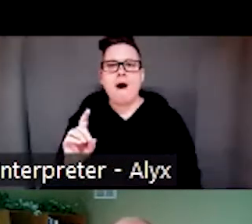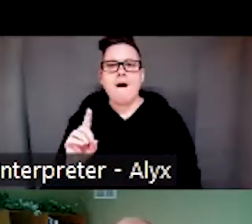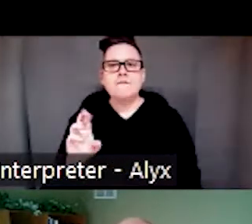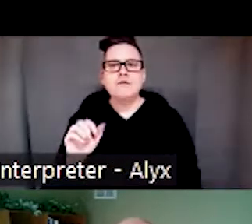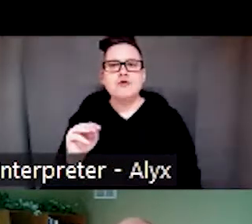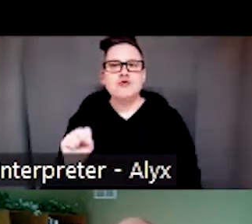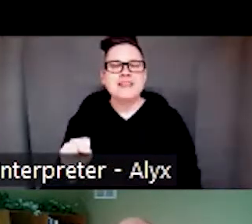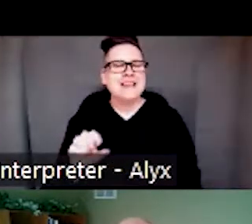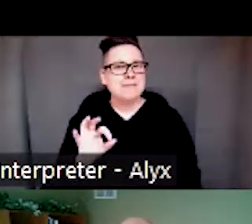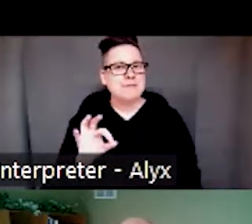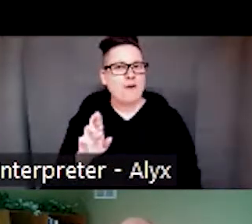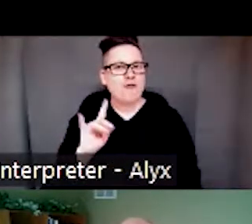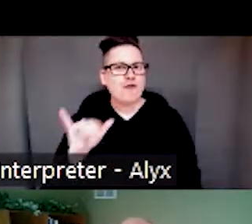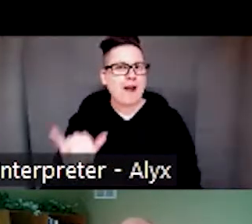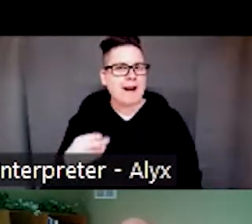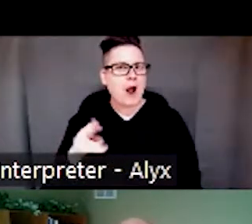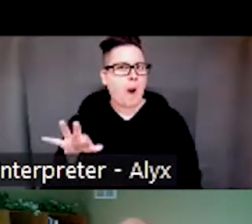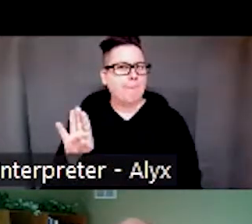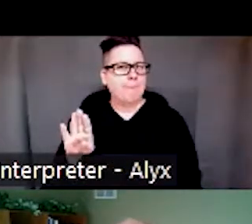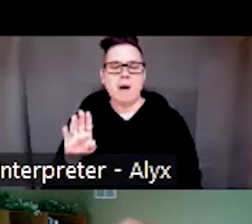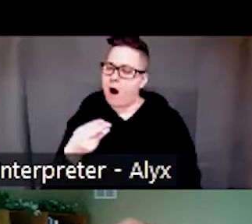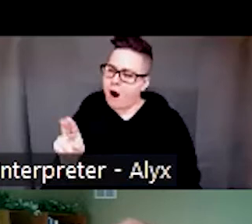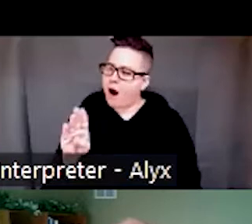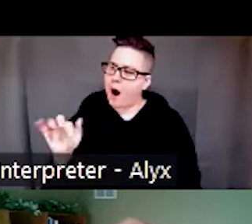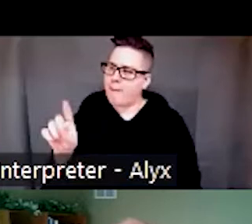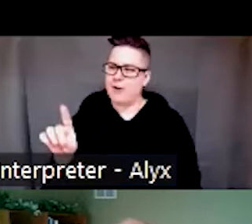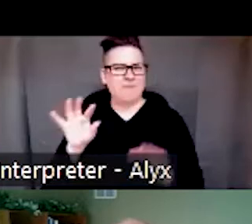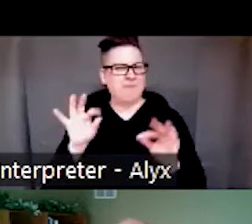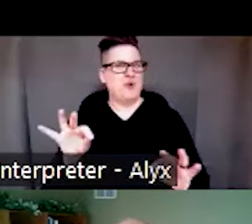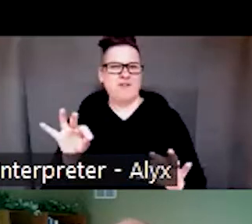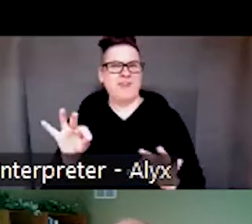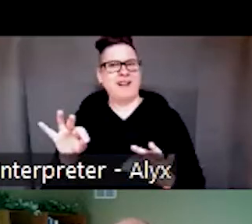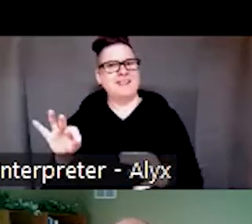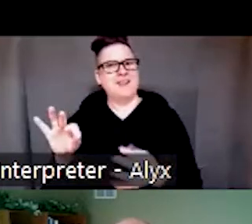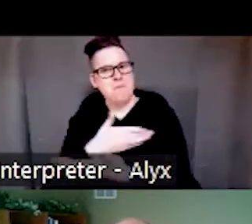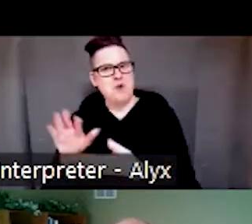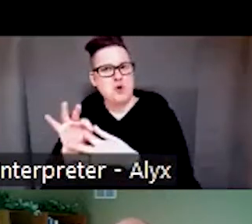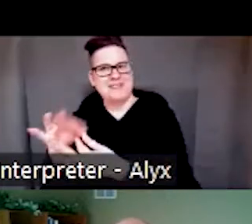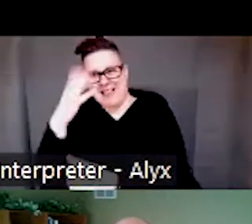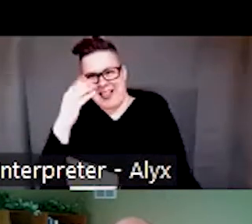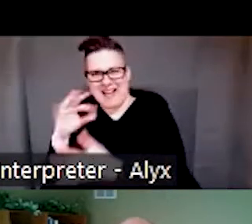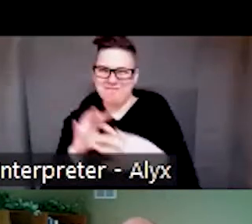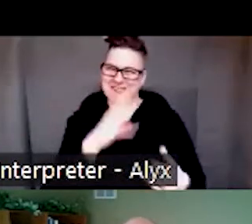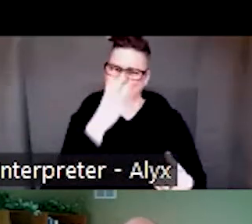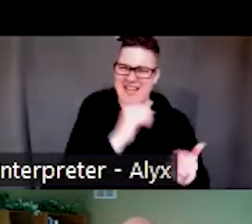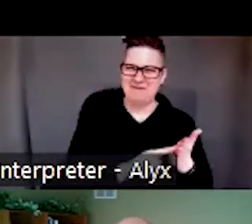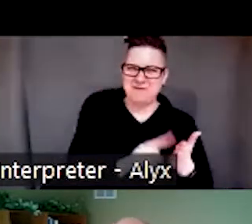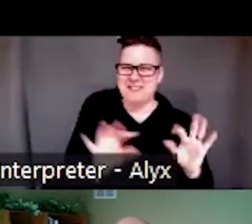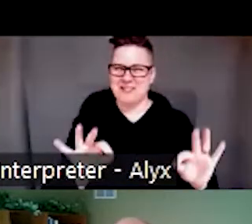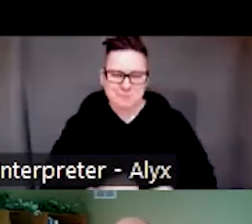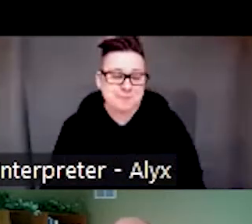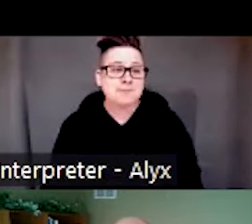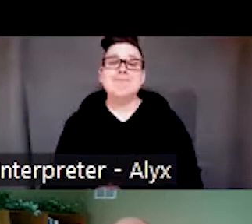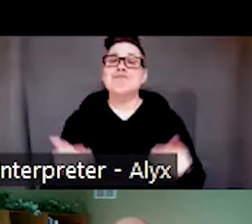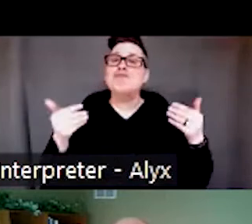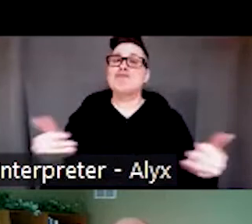appropriate. So thanks again for that. All right. As we get started then,